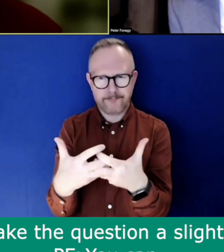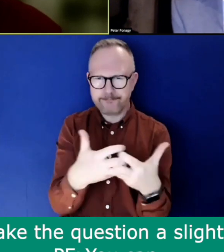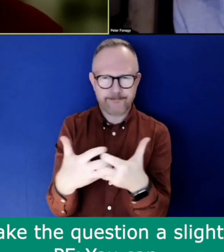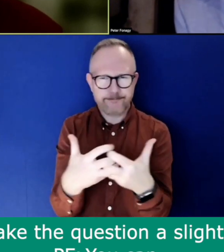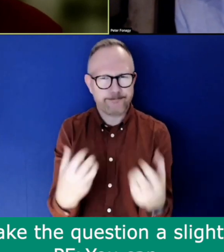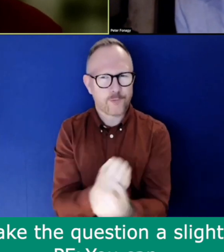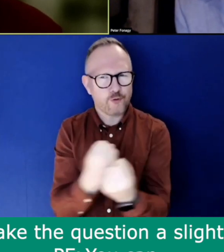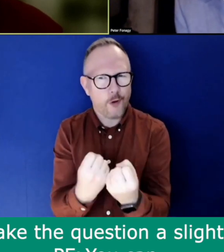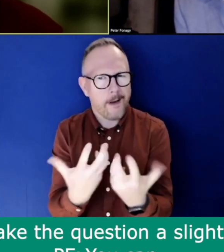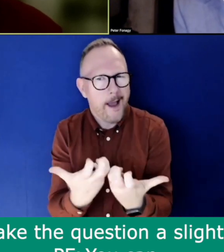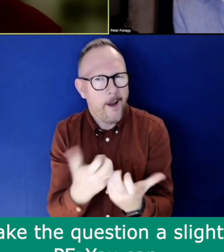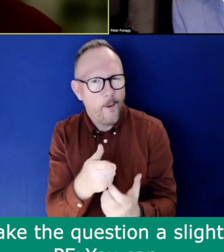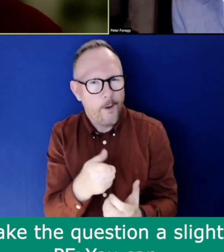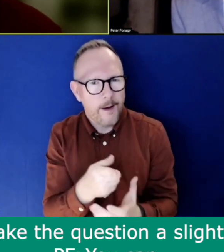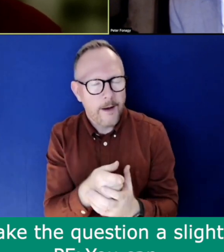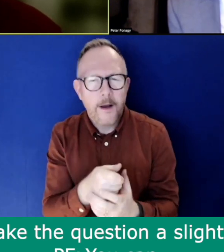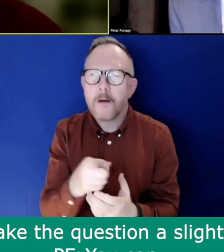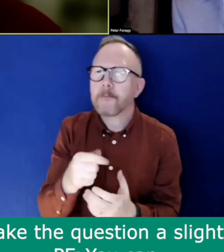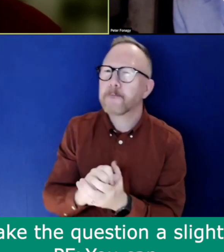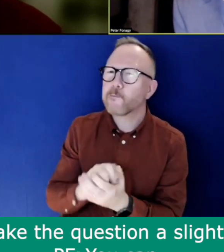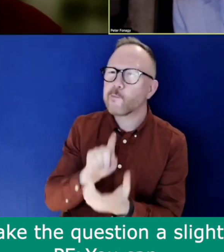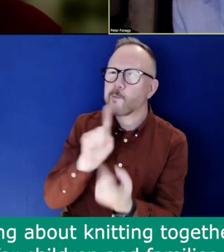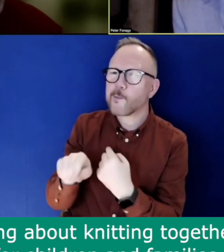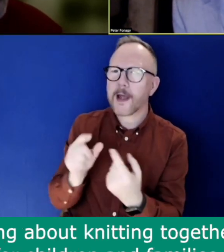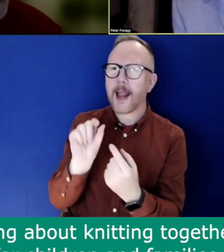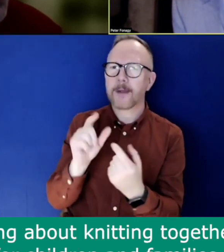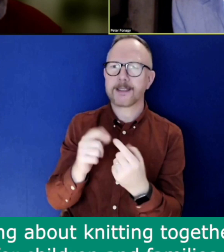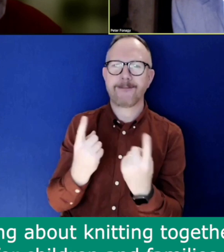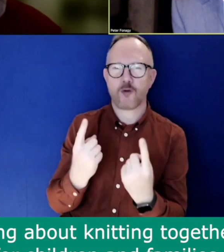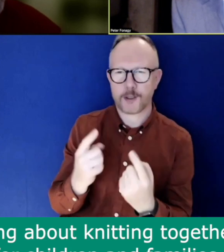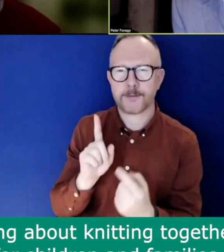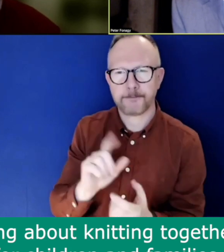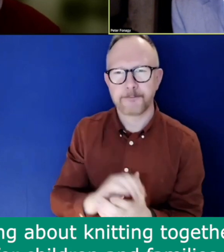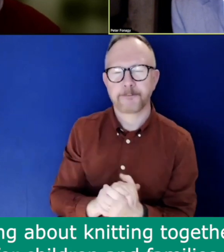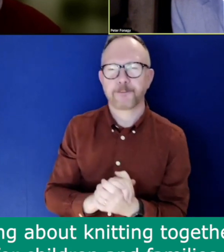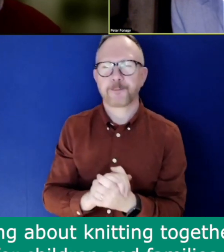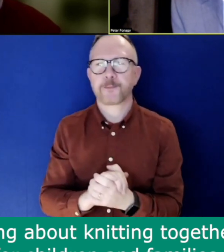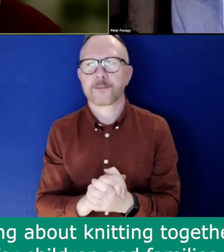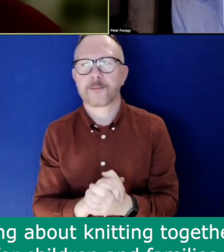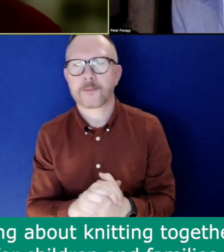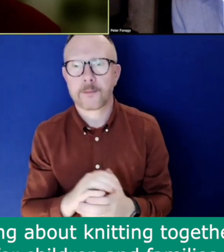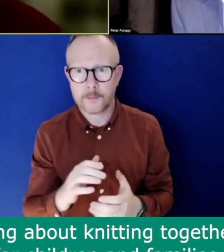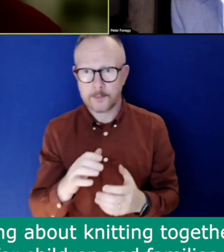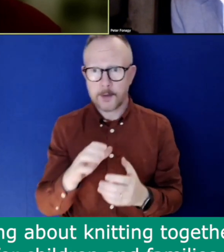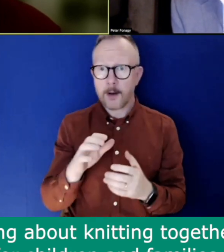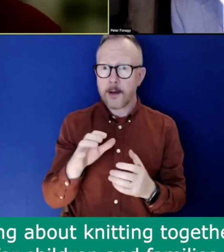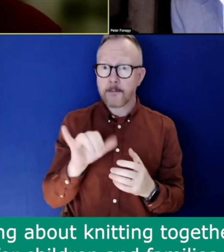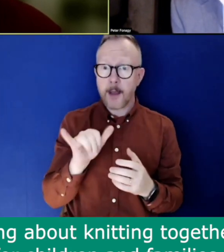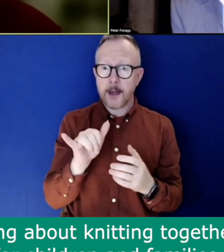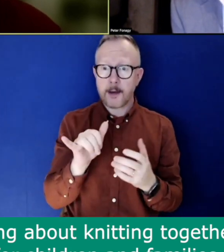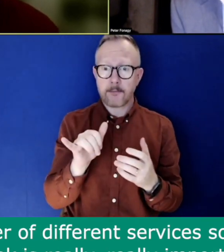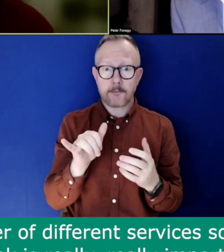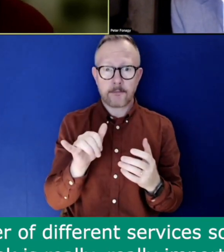Well, maybe can I take the question a slightly different way of thinking about it? Because I guess I was thinking about knitting together of provision over time for children